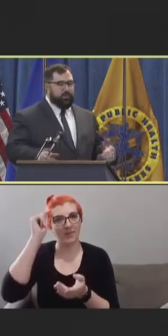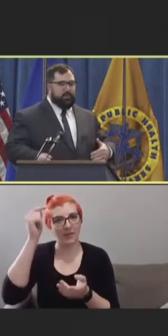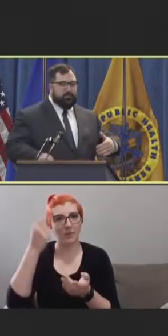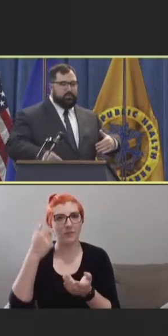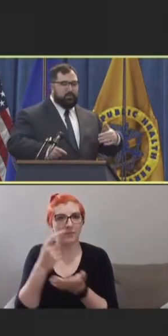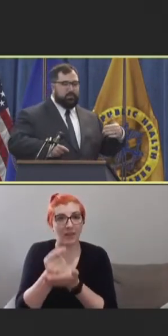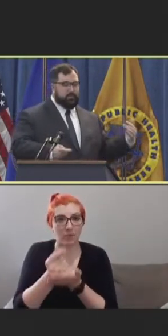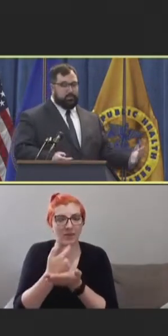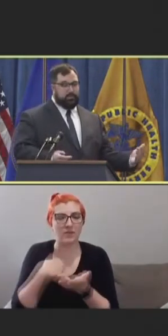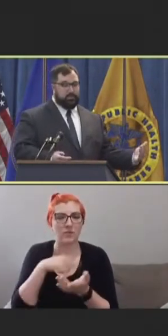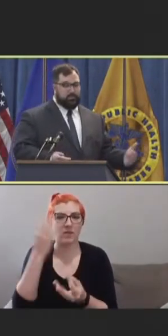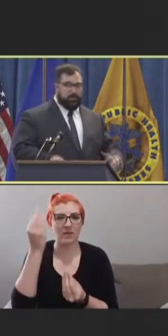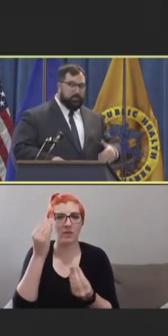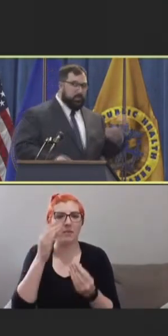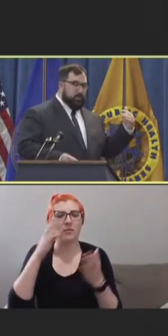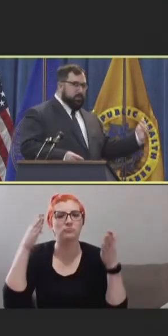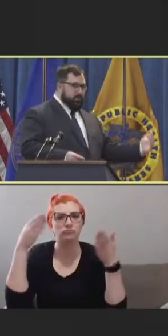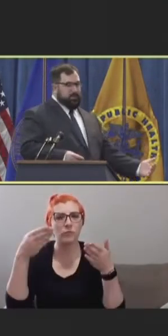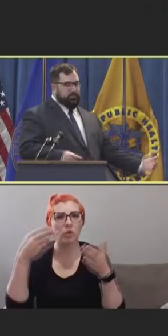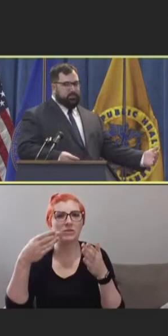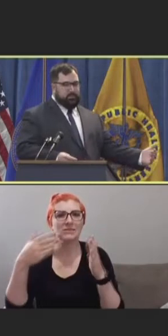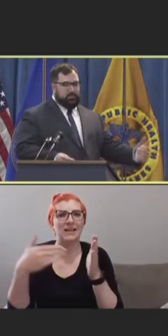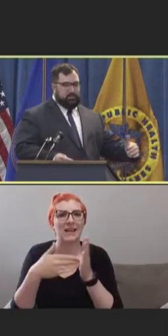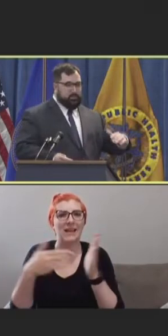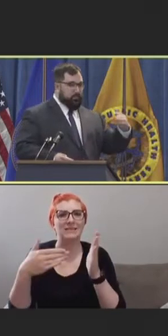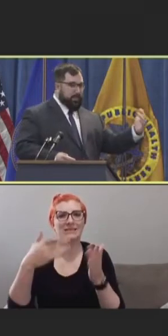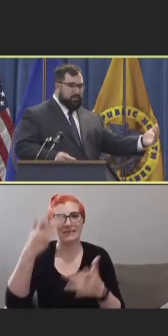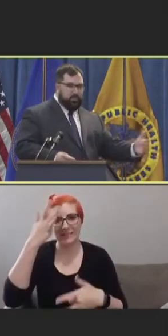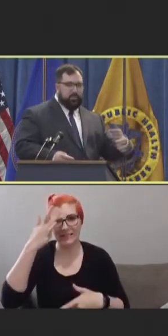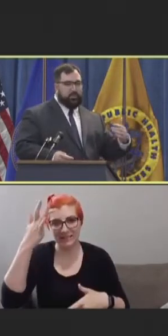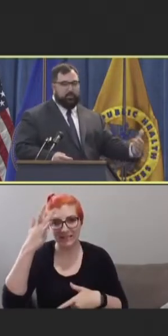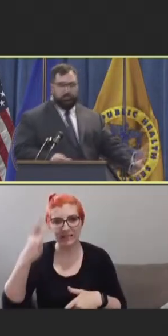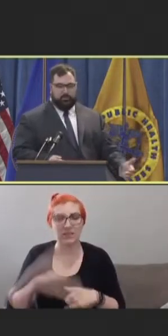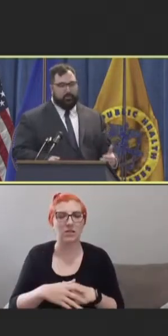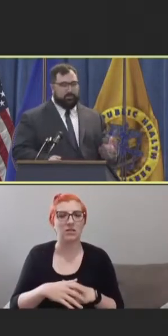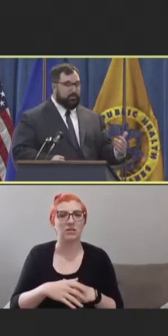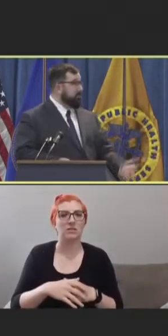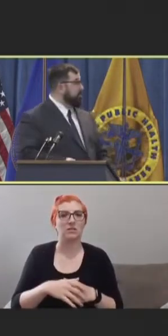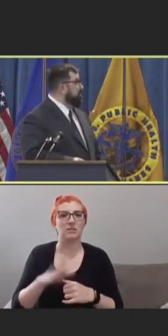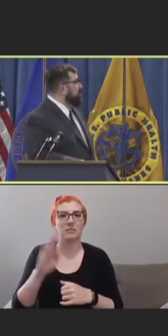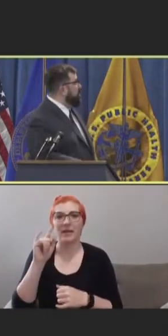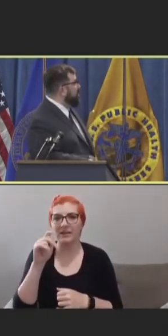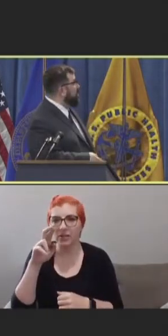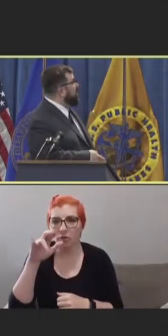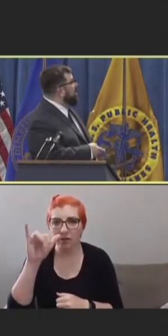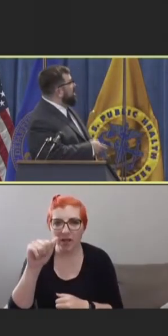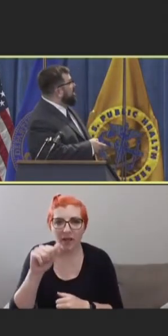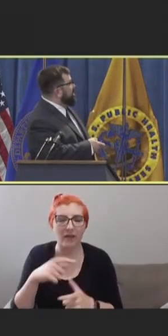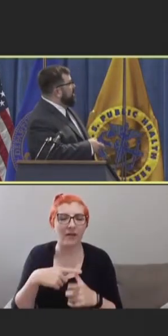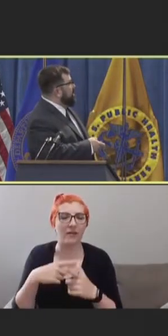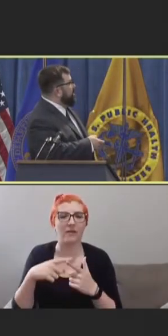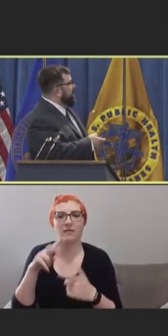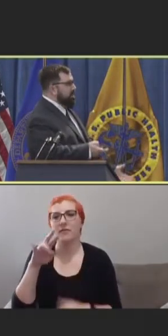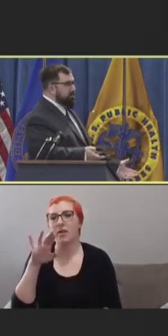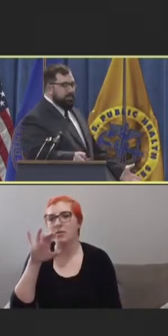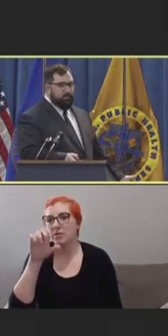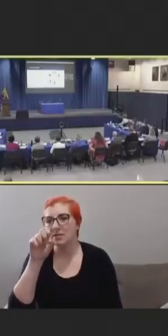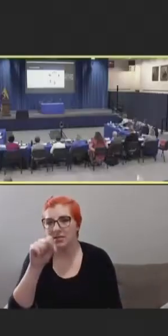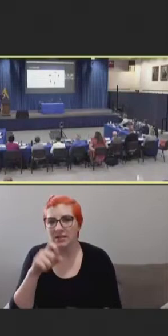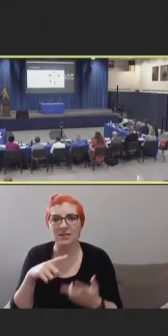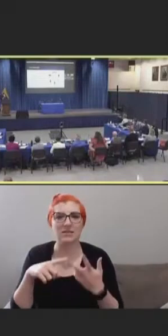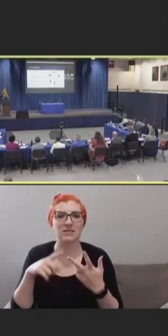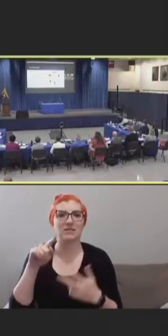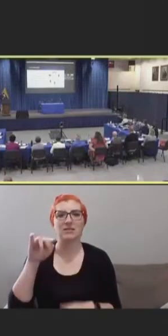targeted against diseases, right? Targeted against disease, either bacteria, viruses, disease tissue. For example,